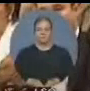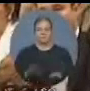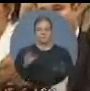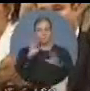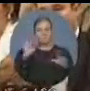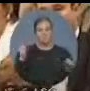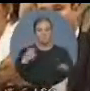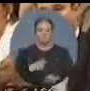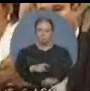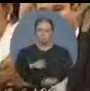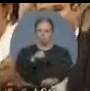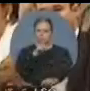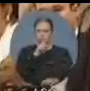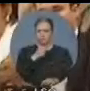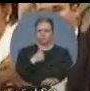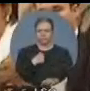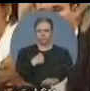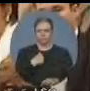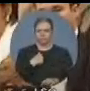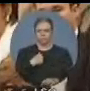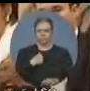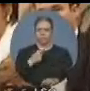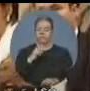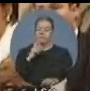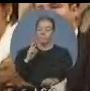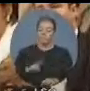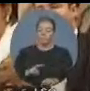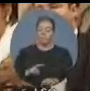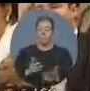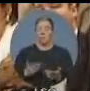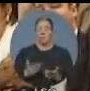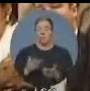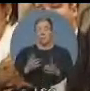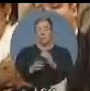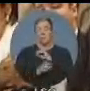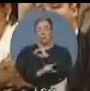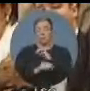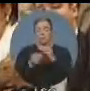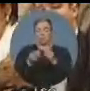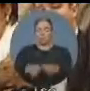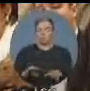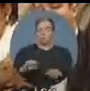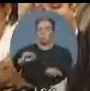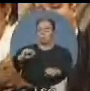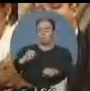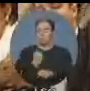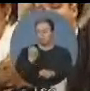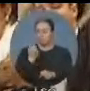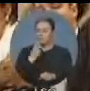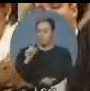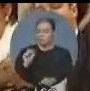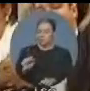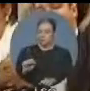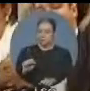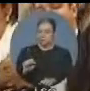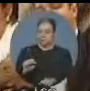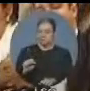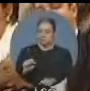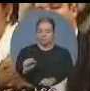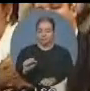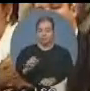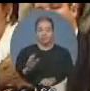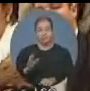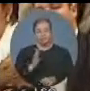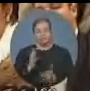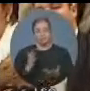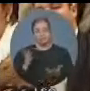The reality is, when jobs are lost, that's an unfortunate thing. But you know what, Mr. Speaker? Inevitably, companies have some difficulties. What we want